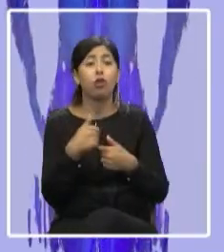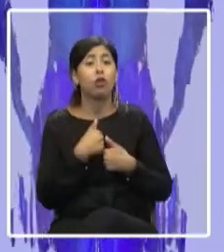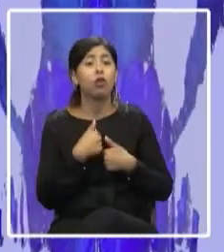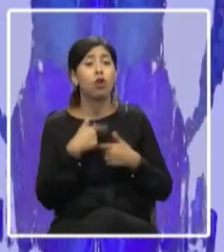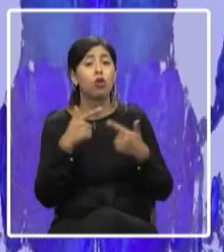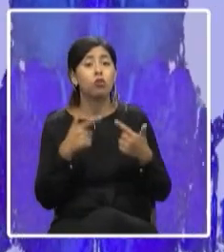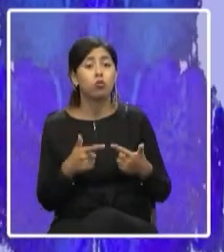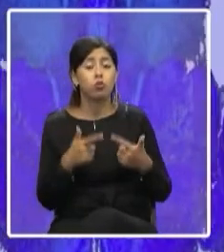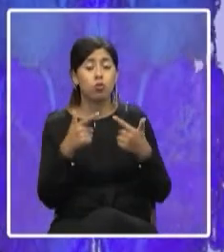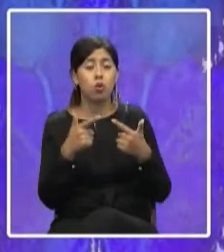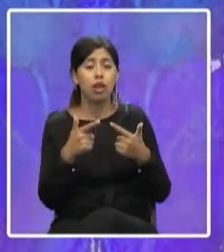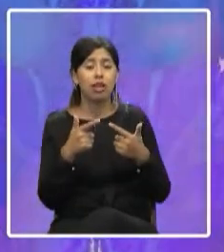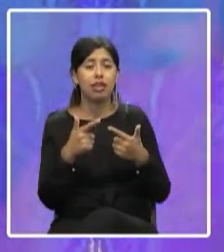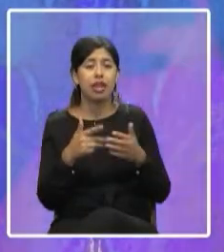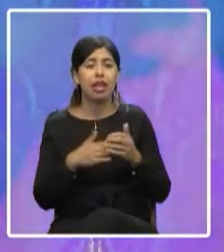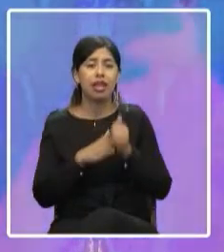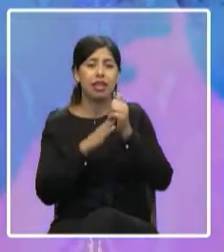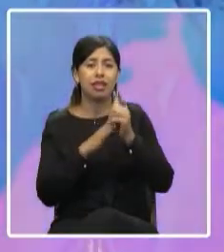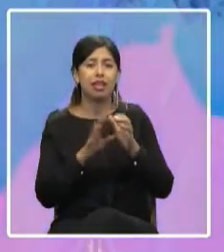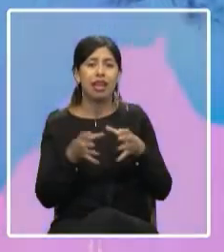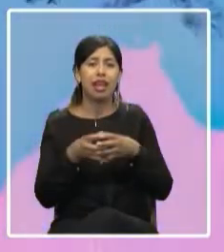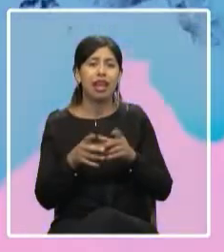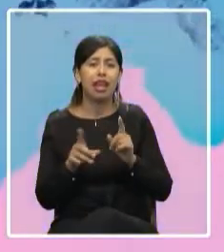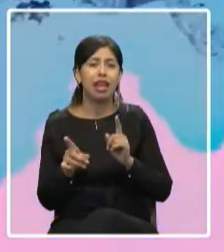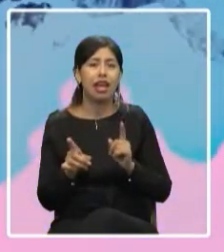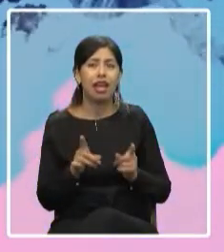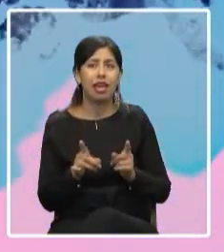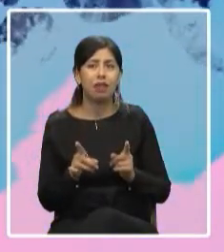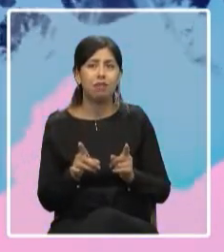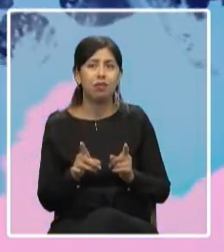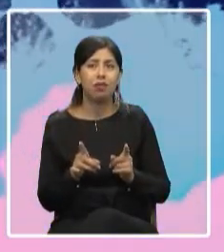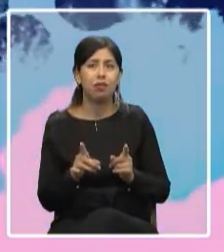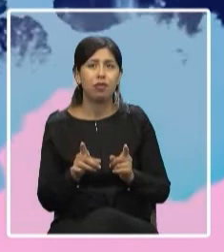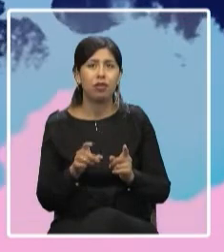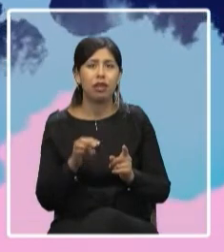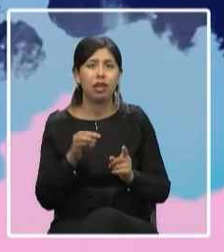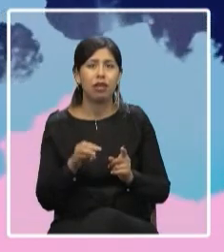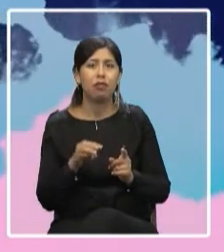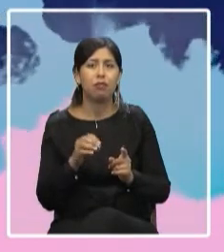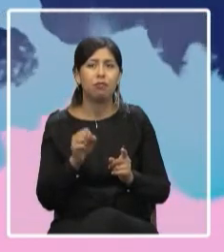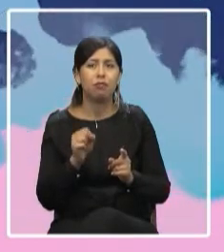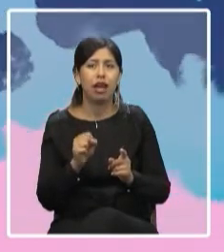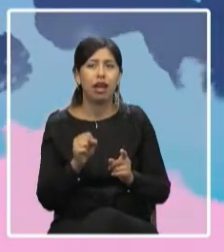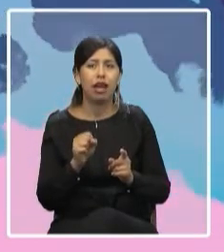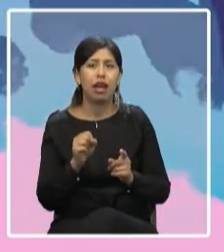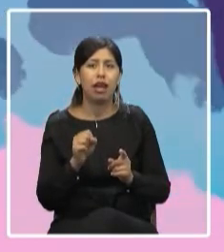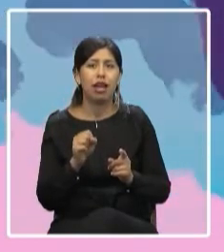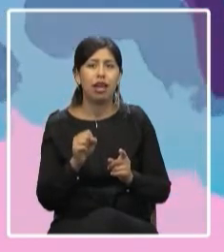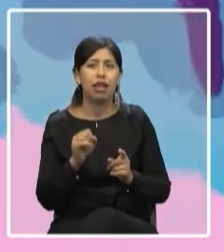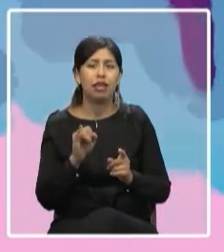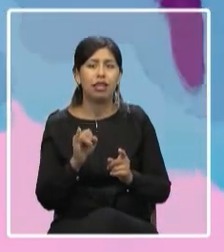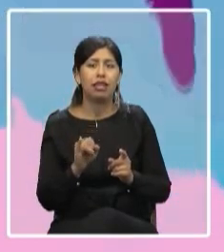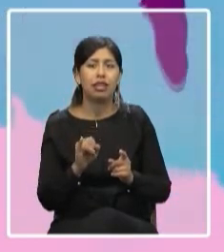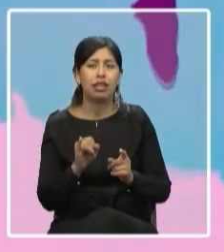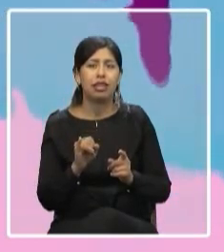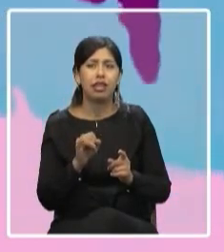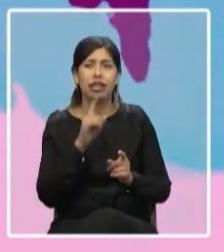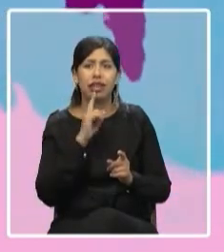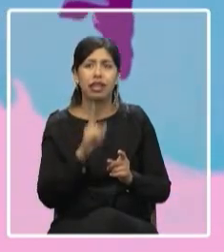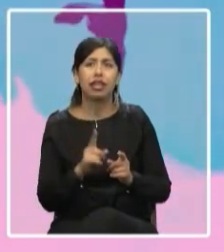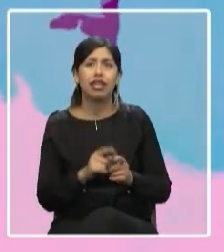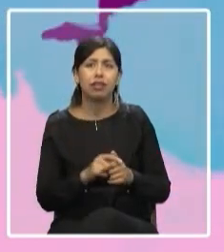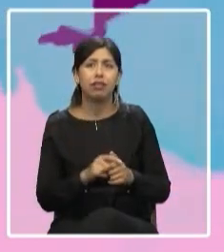the work of the future over the last 2 years. And we looked at 5 different technologies, major technologies: autonomous vehicles,